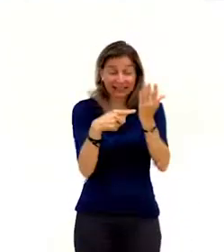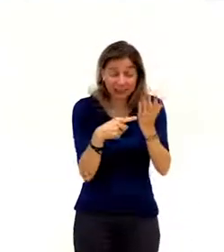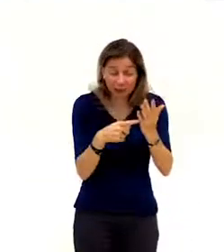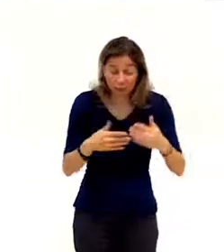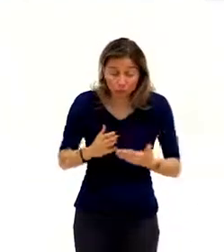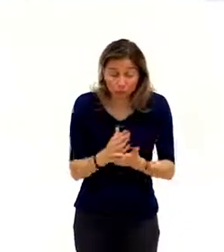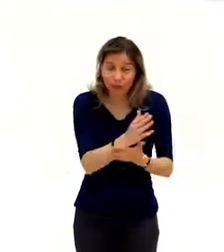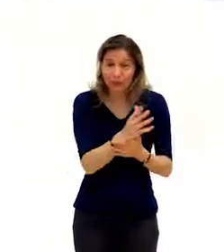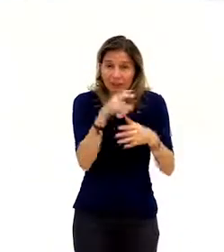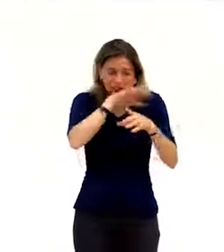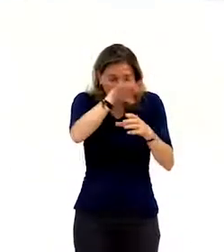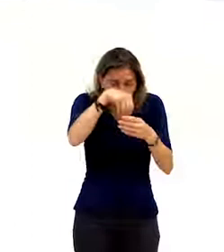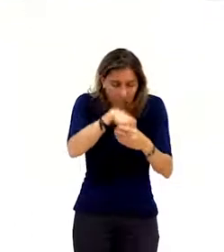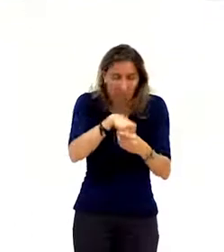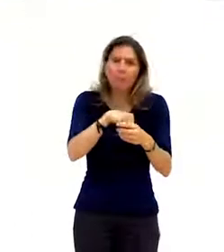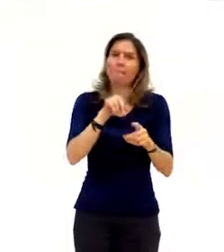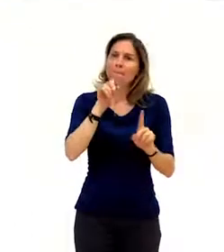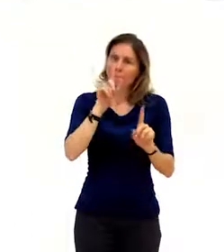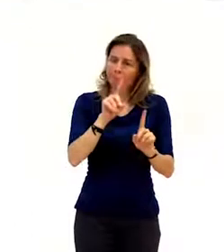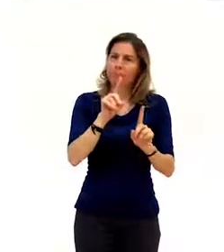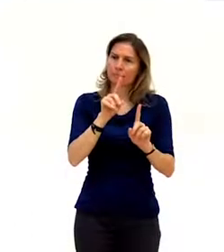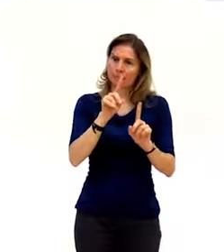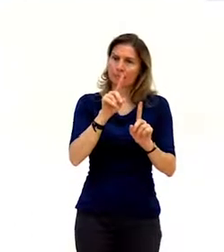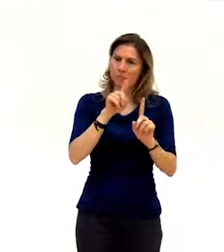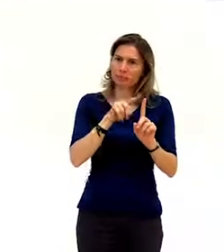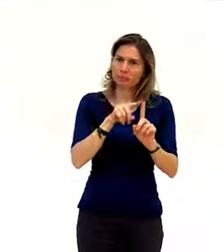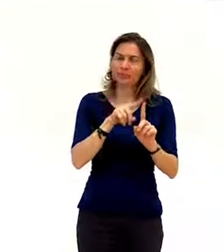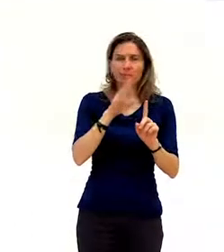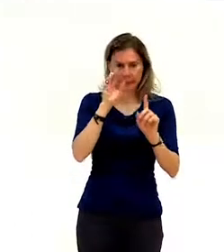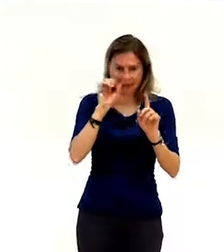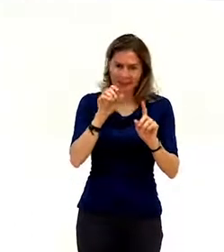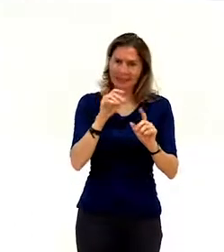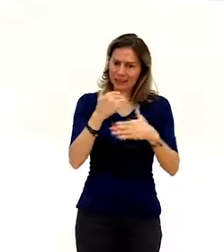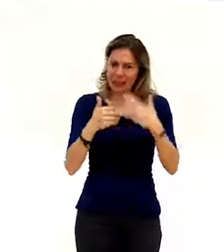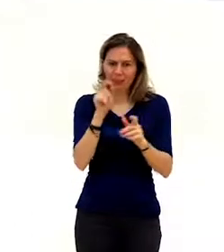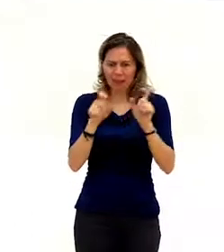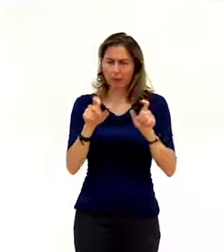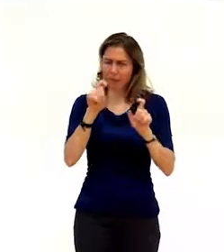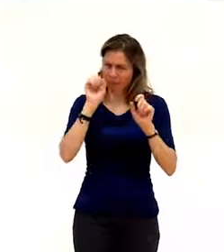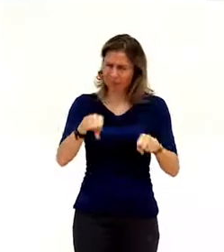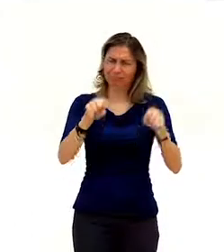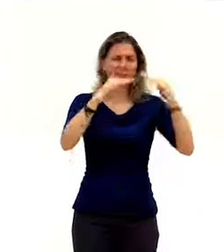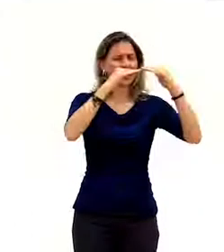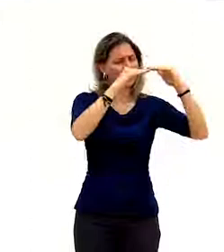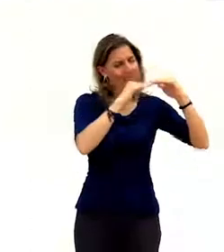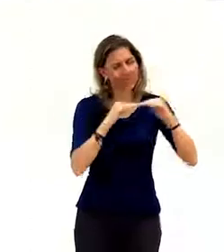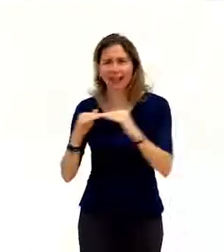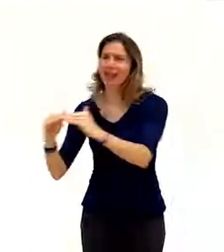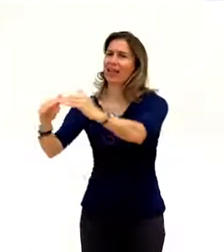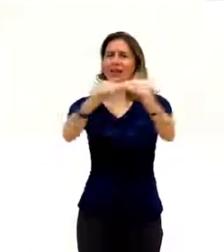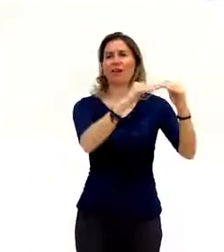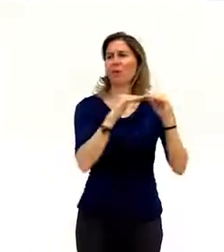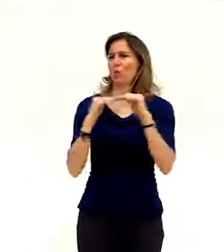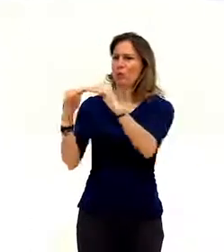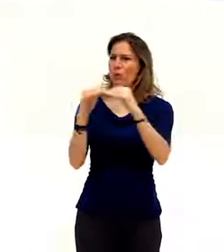enshrined to make life of disabled people equal with other people, other citizens.